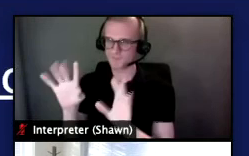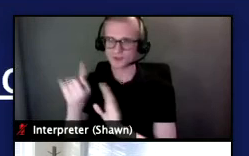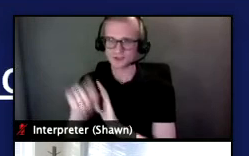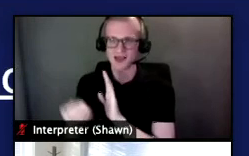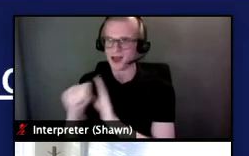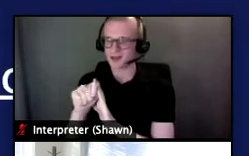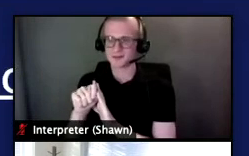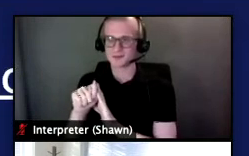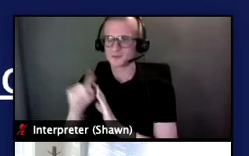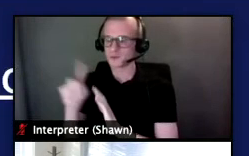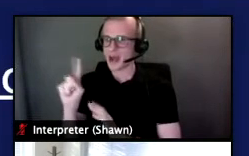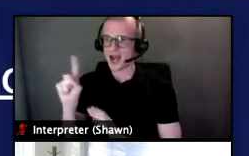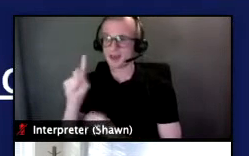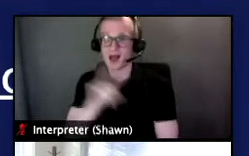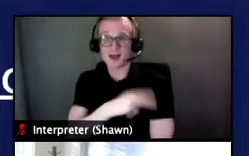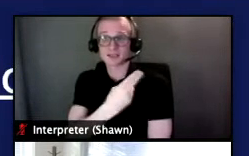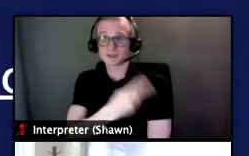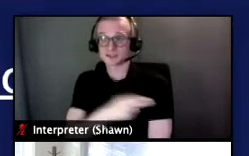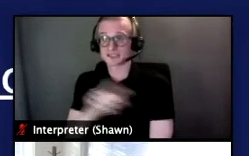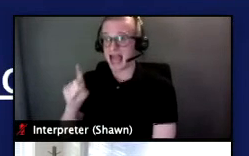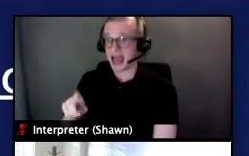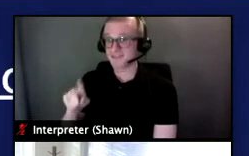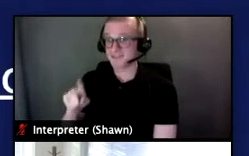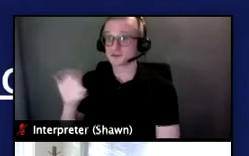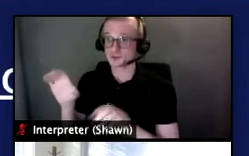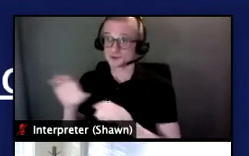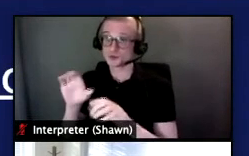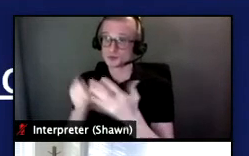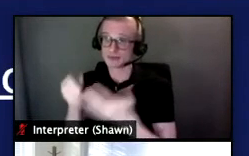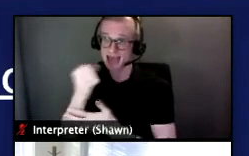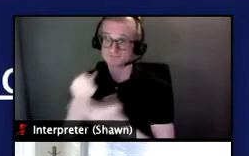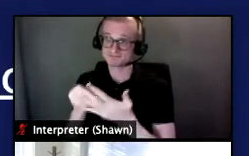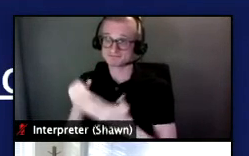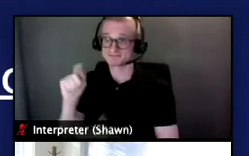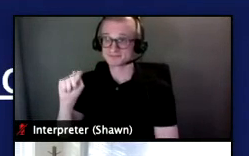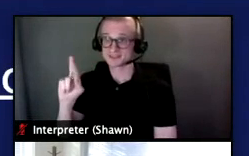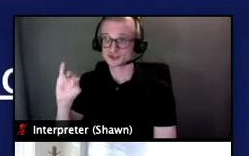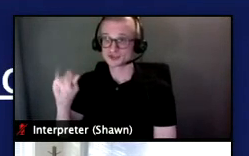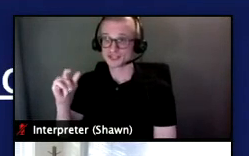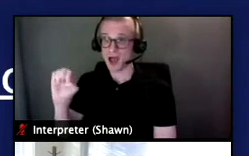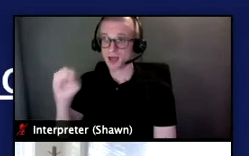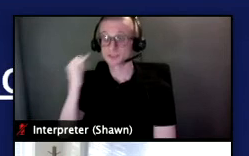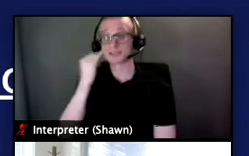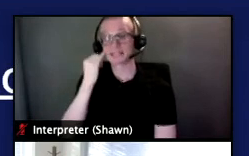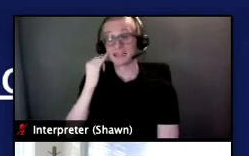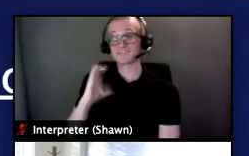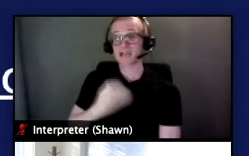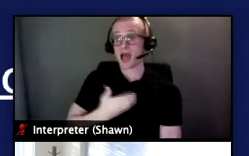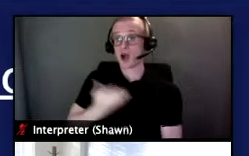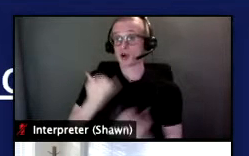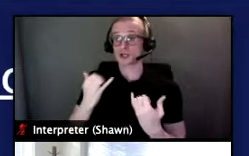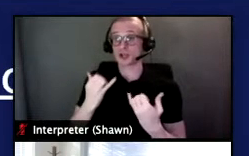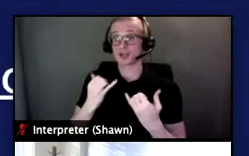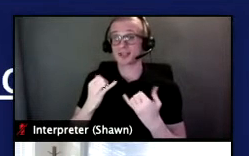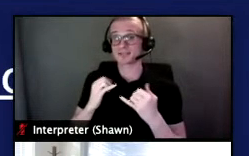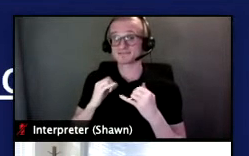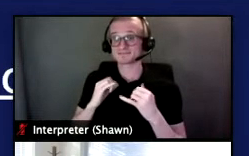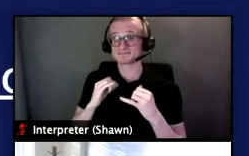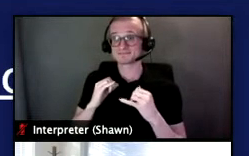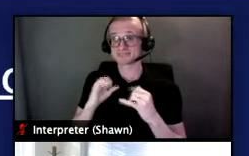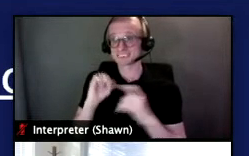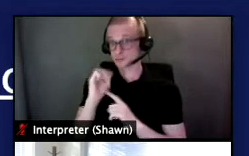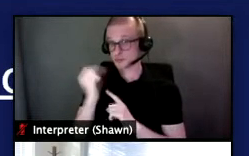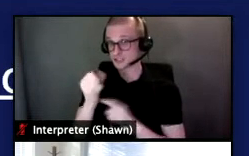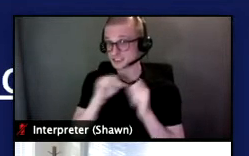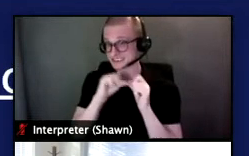hospitals. And if we continue as we are, we will exceed our ICU bed capacity sometime in December. We will have